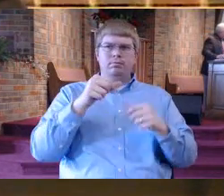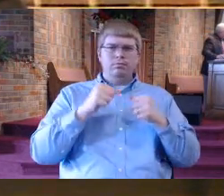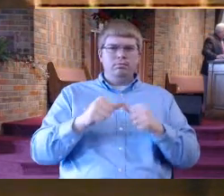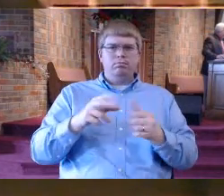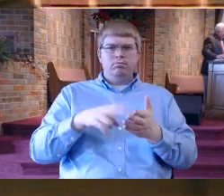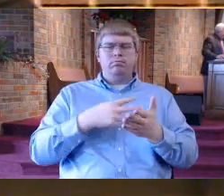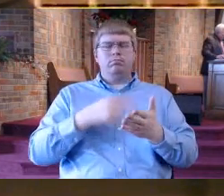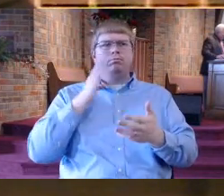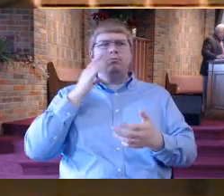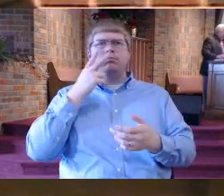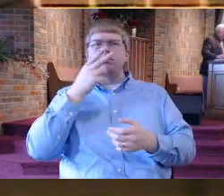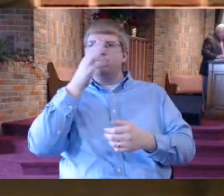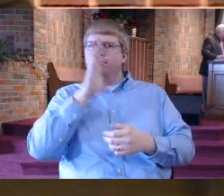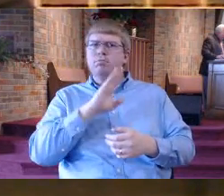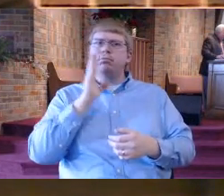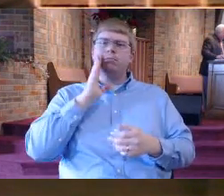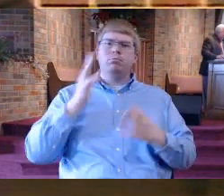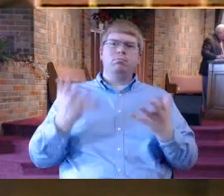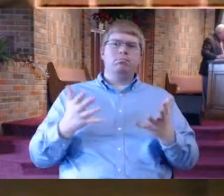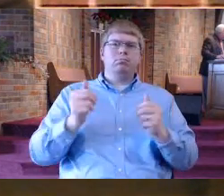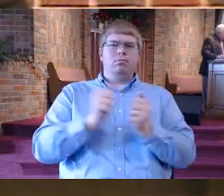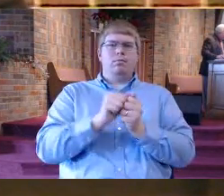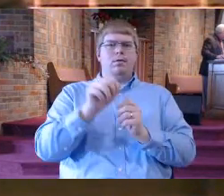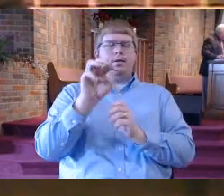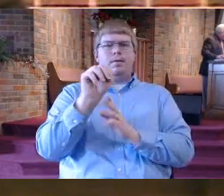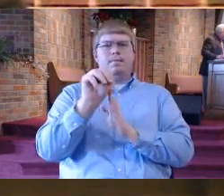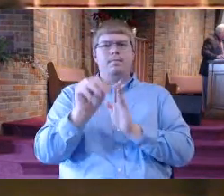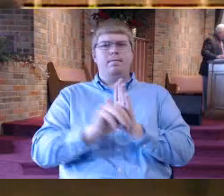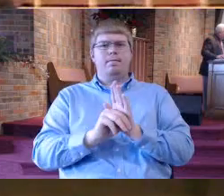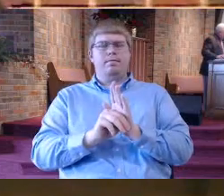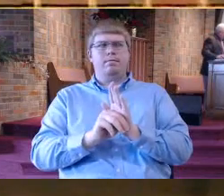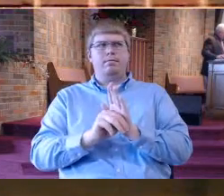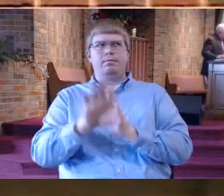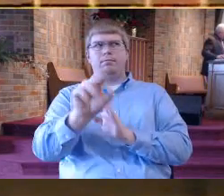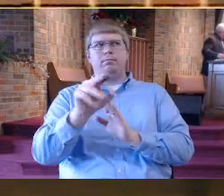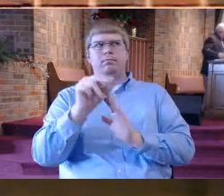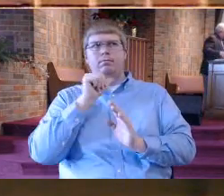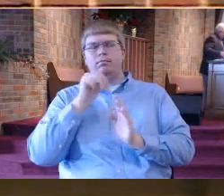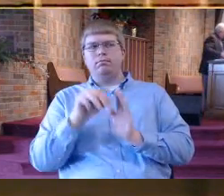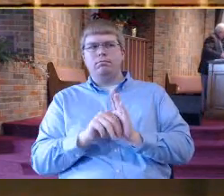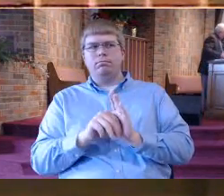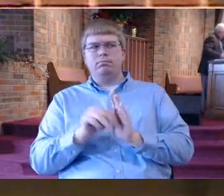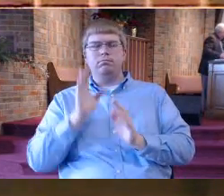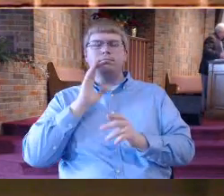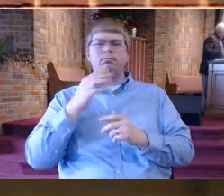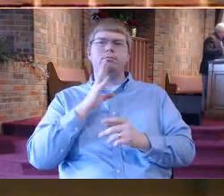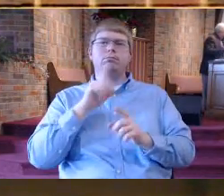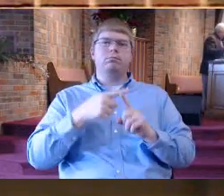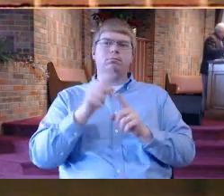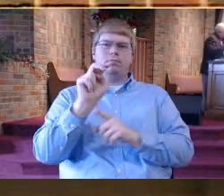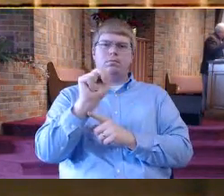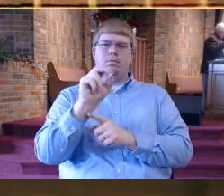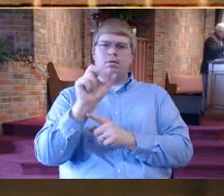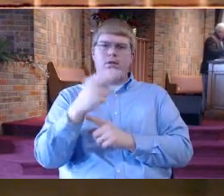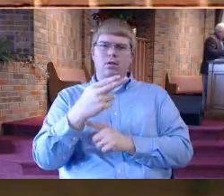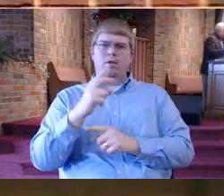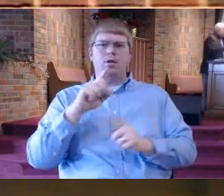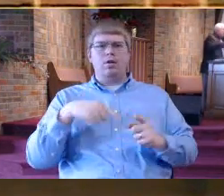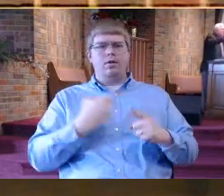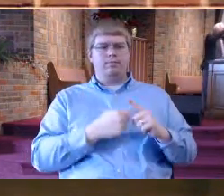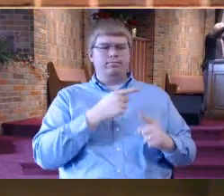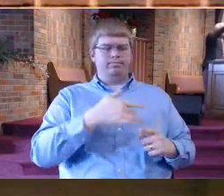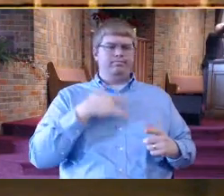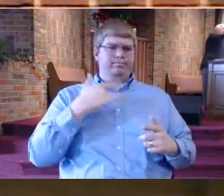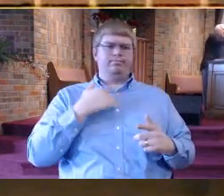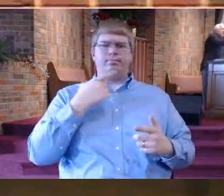God speaking to Moses, speaking to Noah about his experiences. It